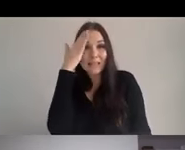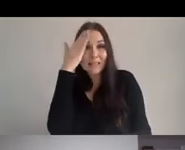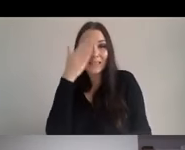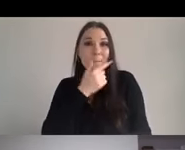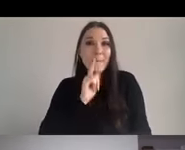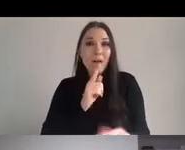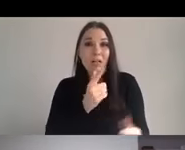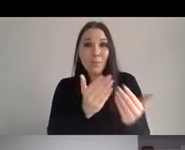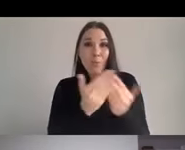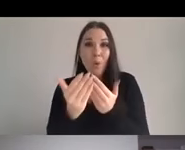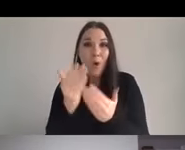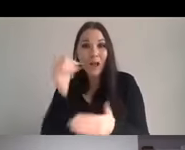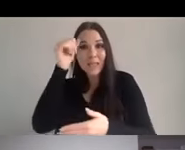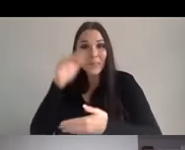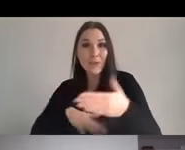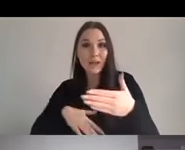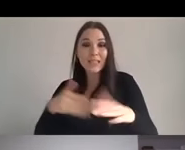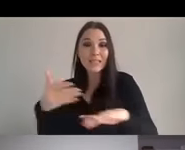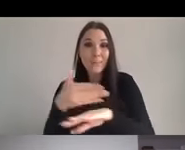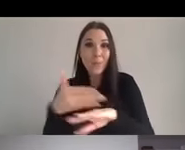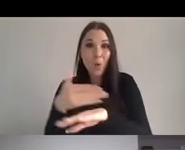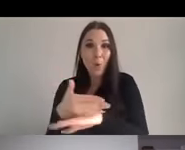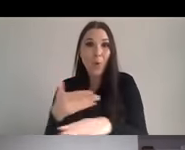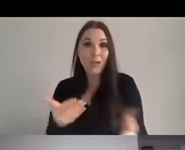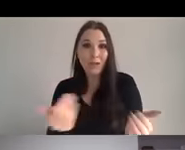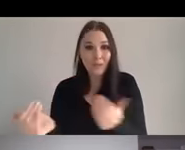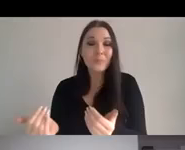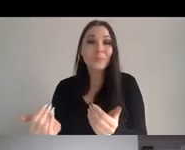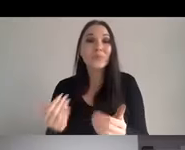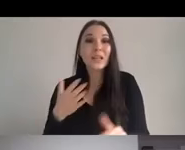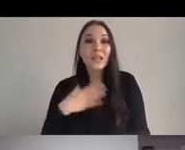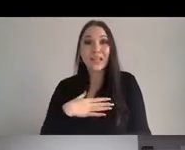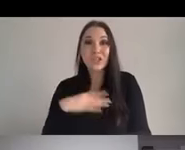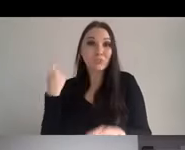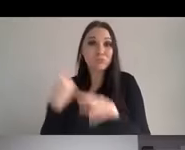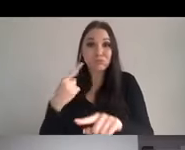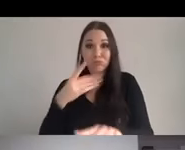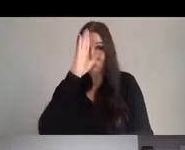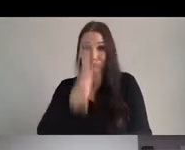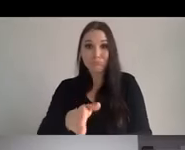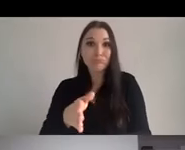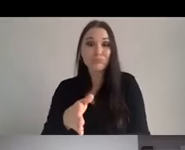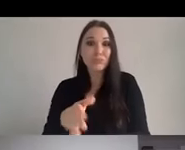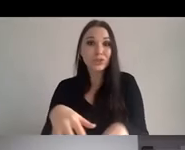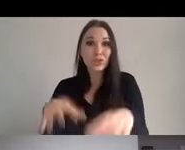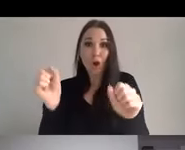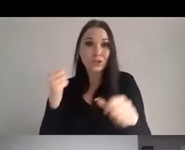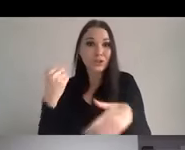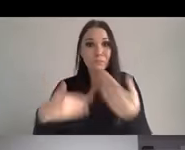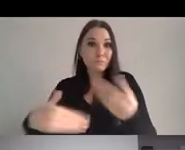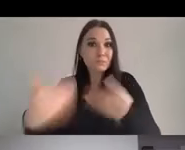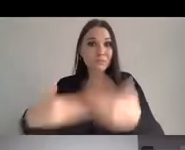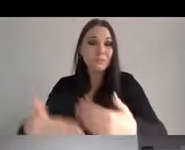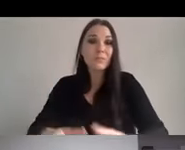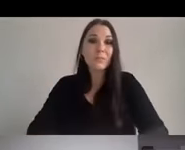experience in some areas that we just need someone to hit the ground running immediately. But I will say